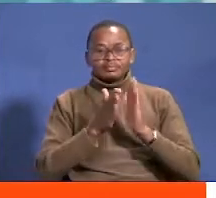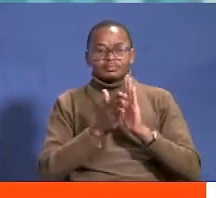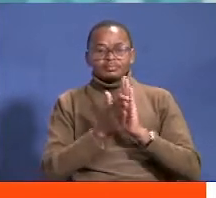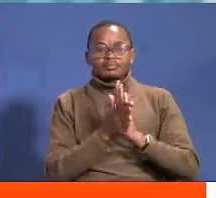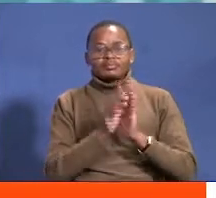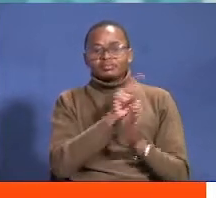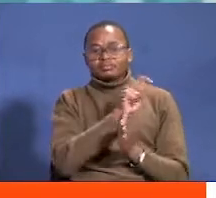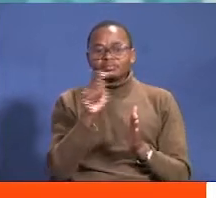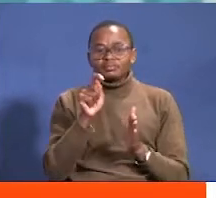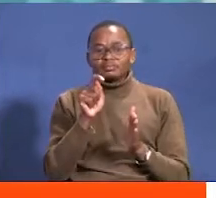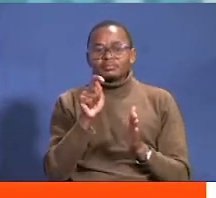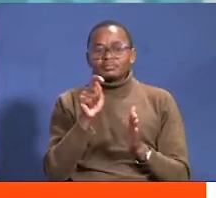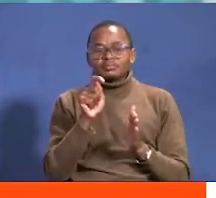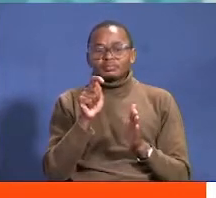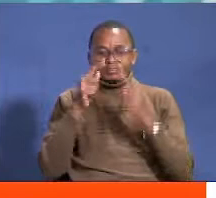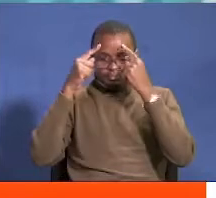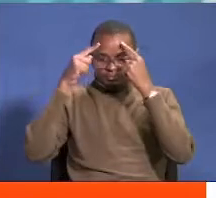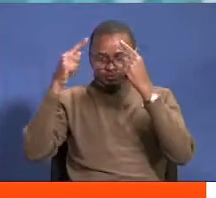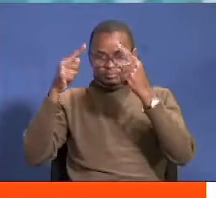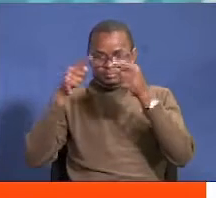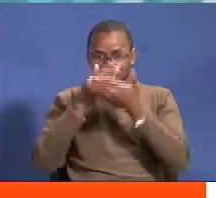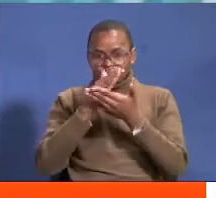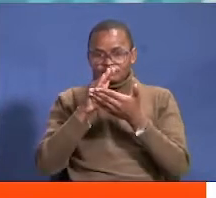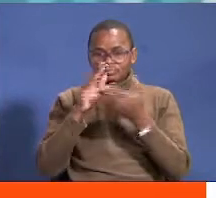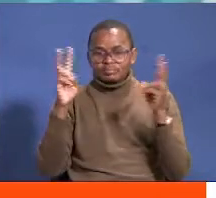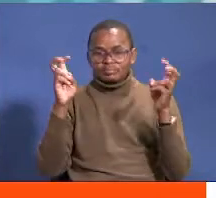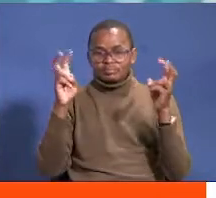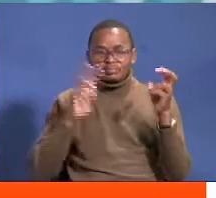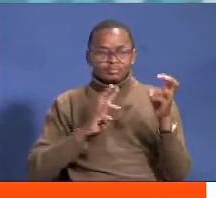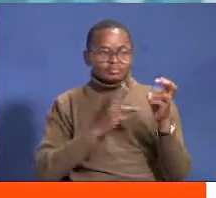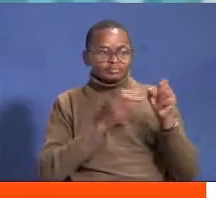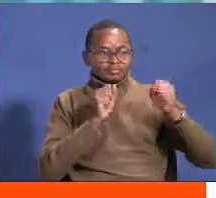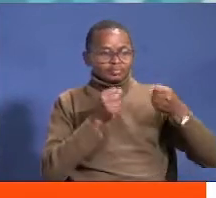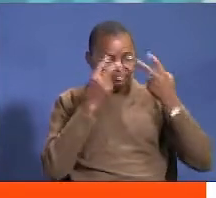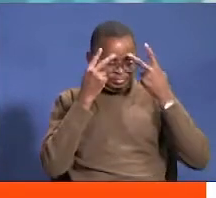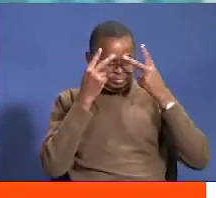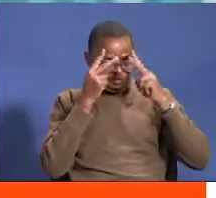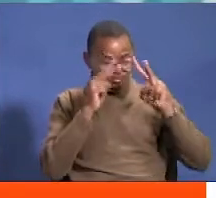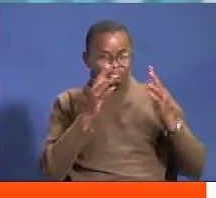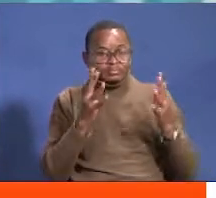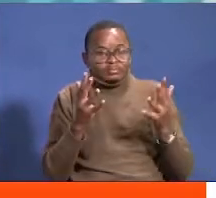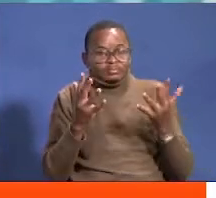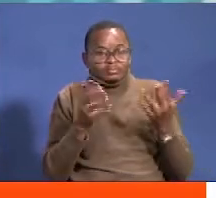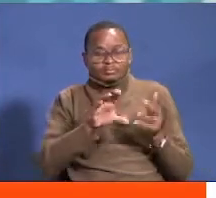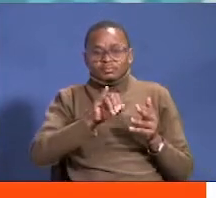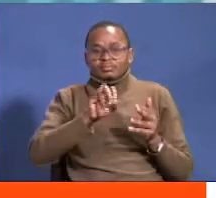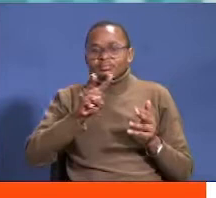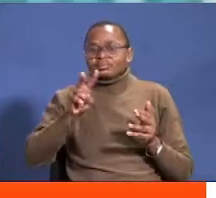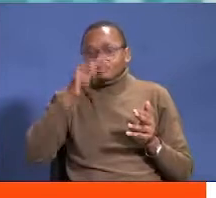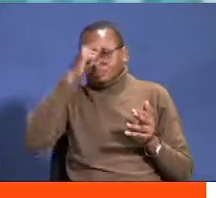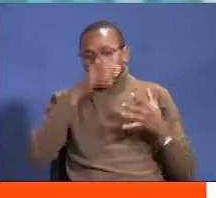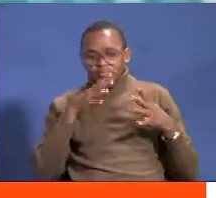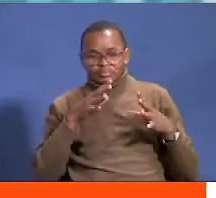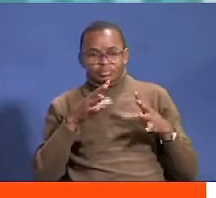they becoming familiar with some of these issues. We are able to see how now civic education is playing a role. Now people